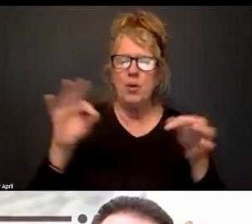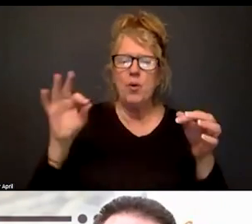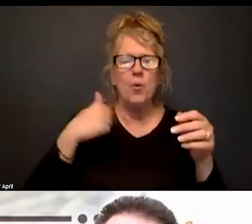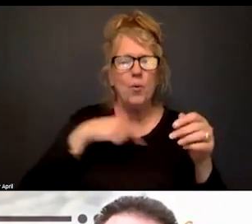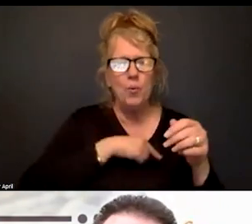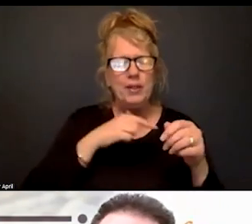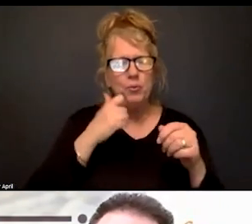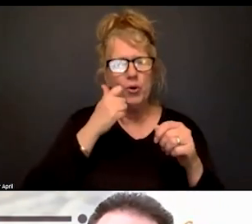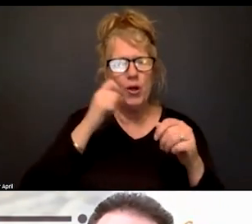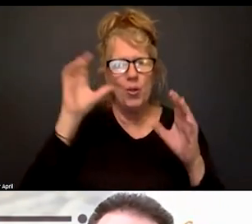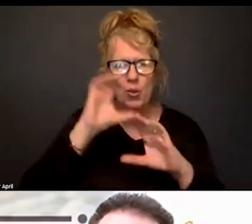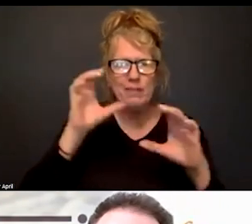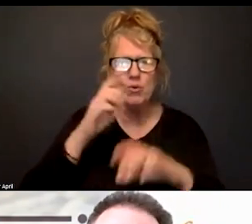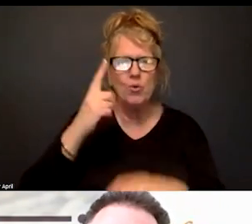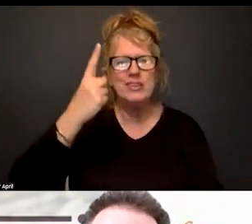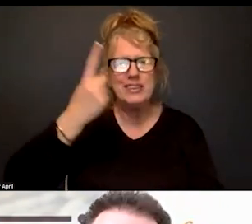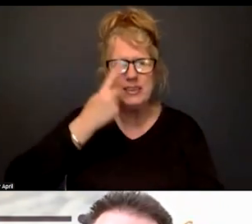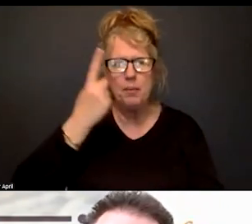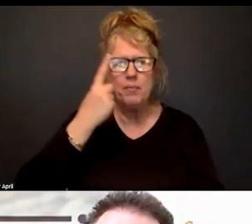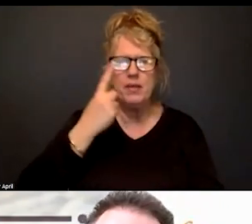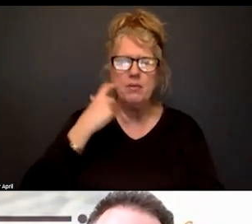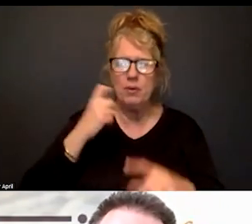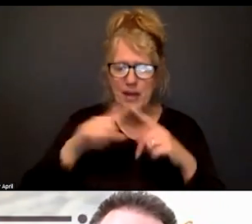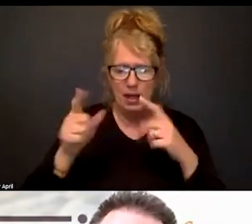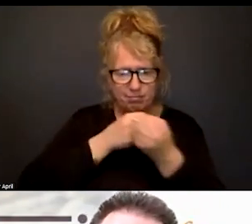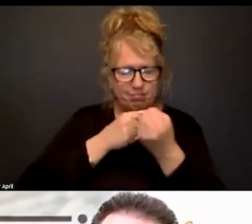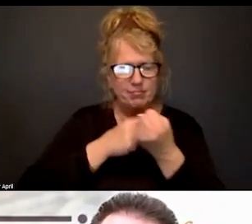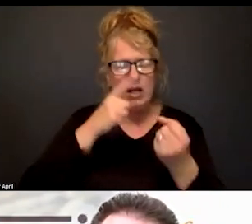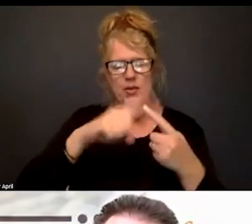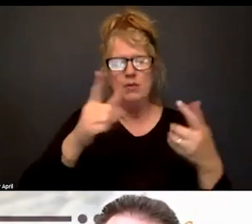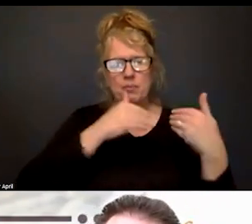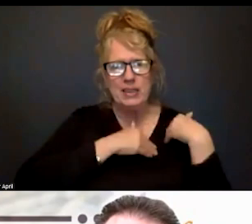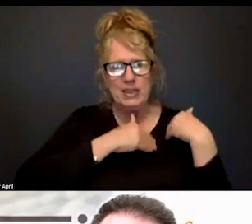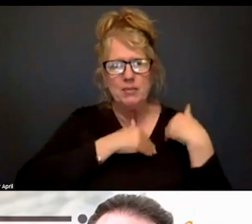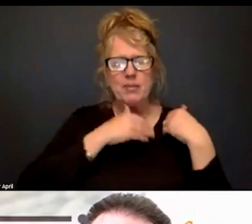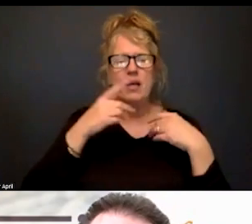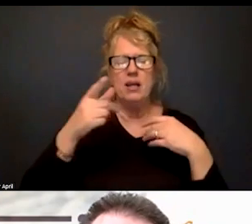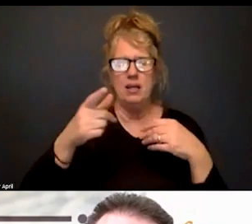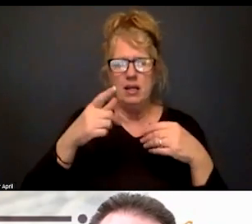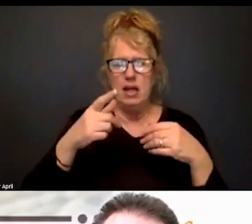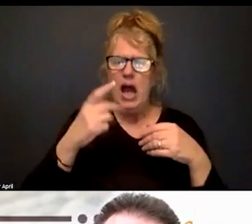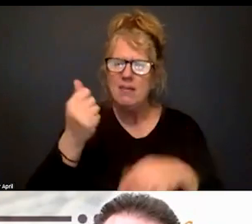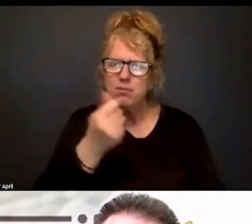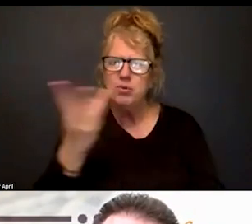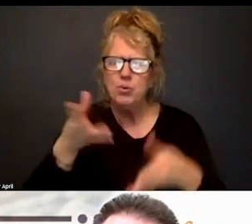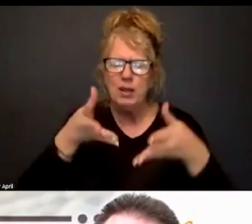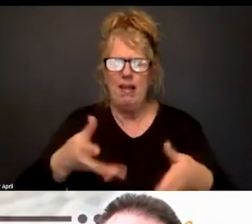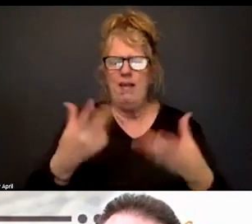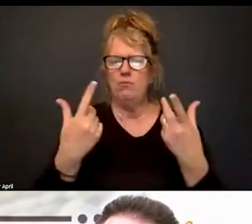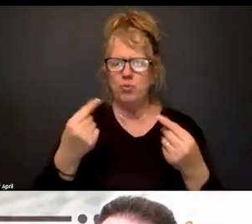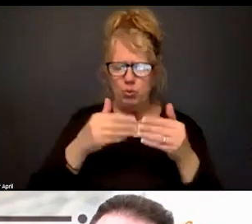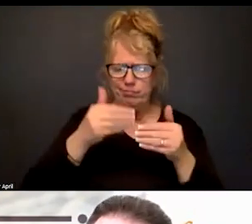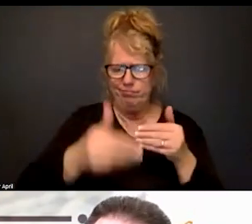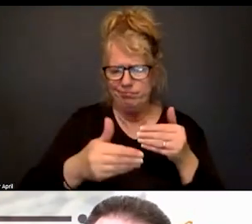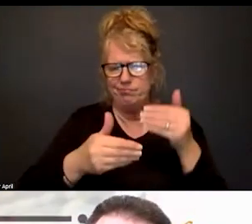looking for something that's going to get all payers paid. We're going to hold them accountable for parity. And I think we have a few steps left to get there. We need to